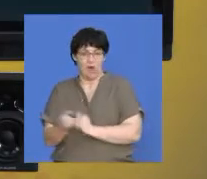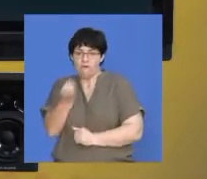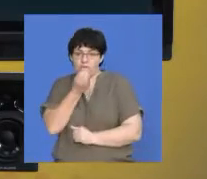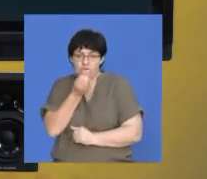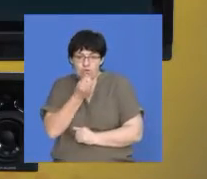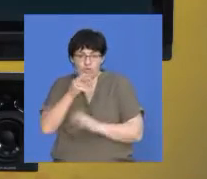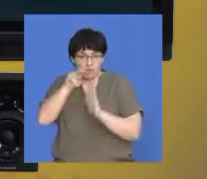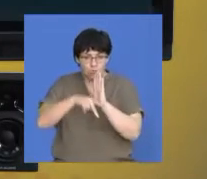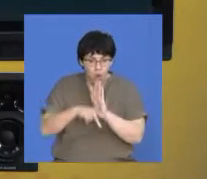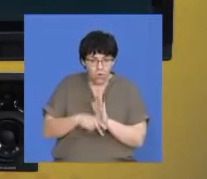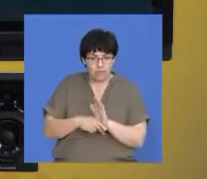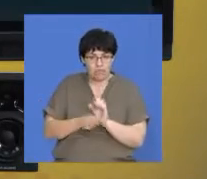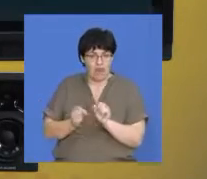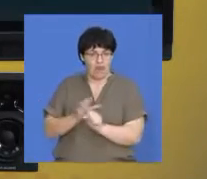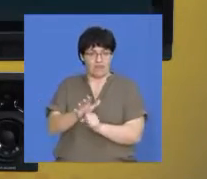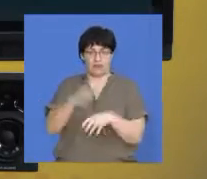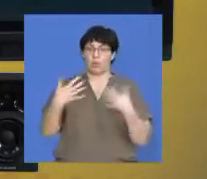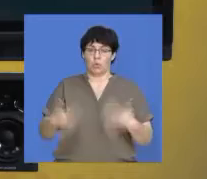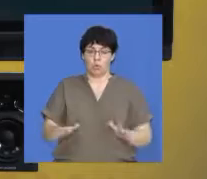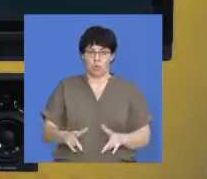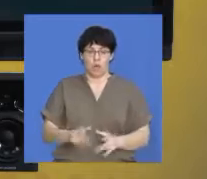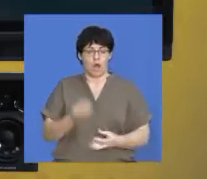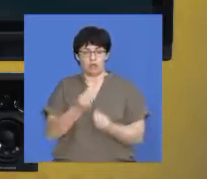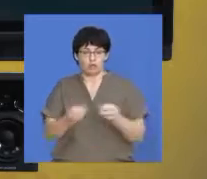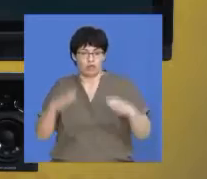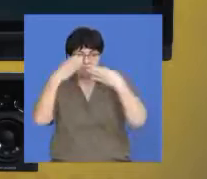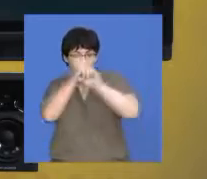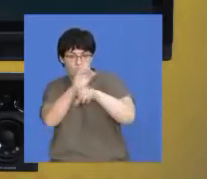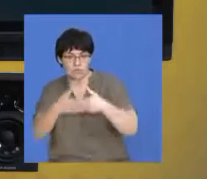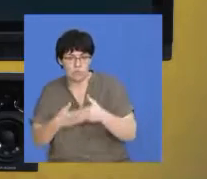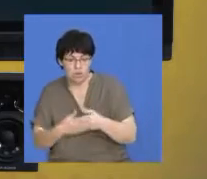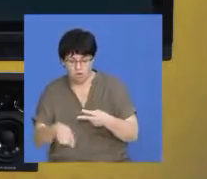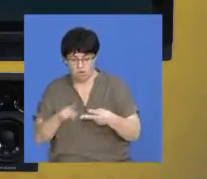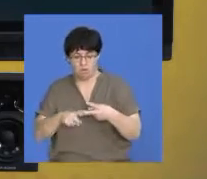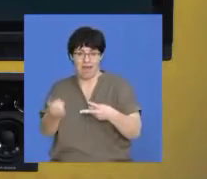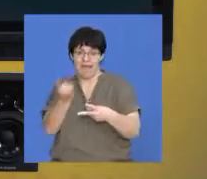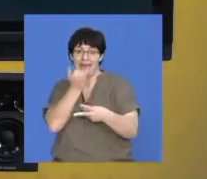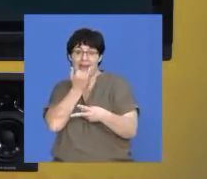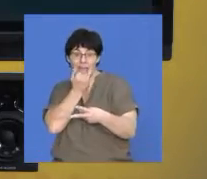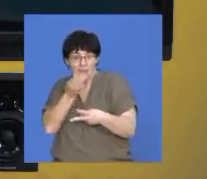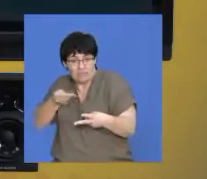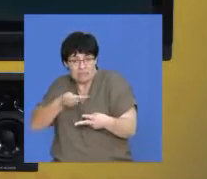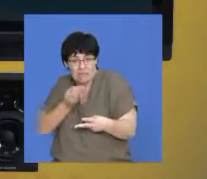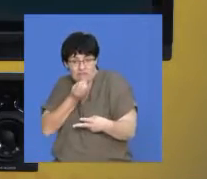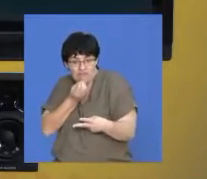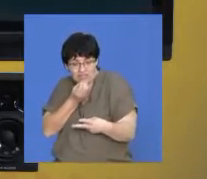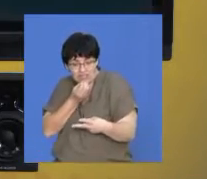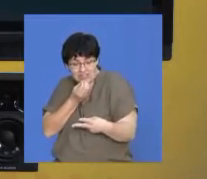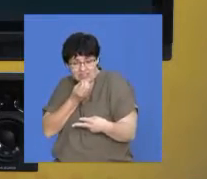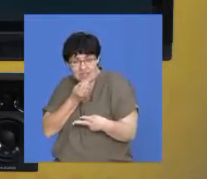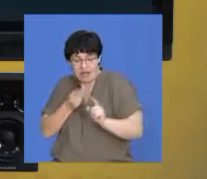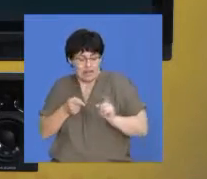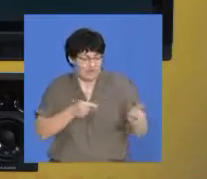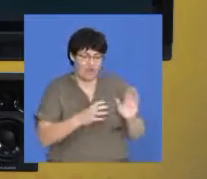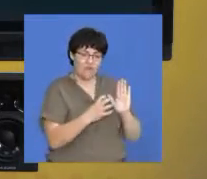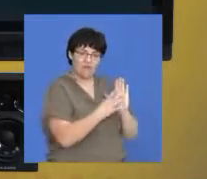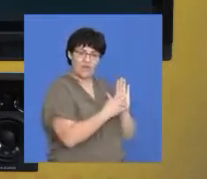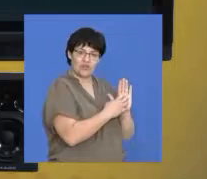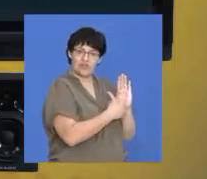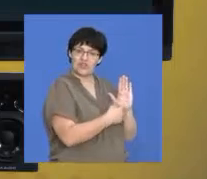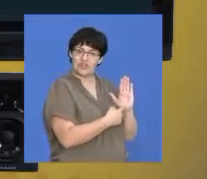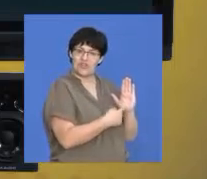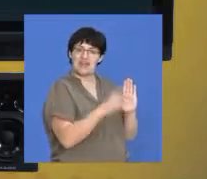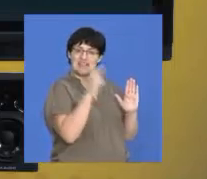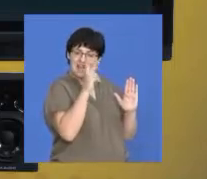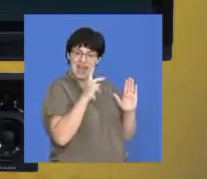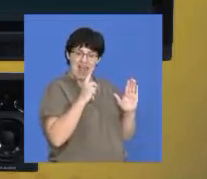food program, that the children were more focused, they were happy to get the food. And then if you looked at the photograph, you could see